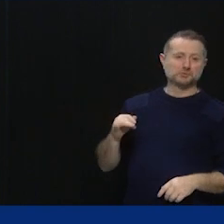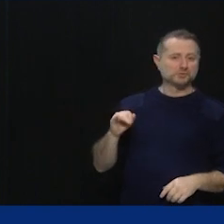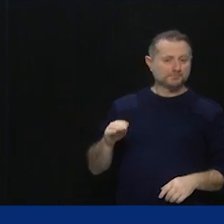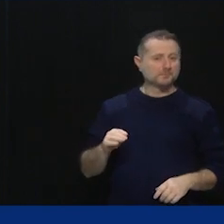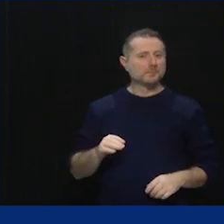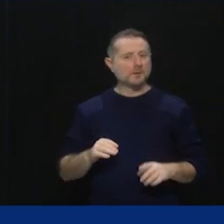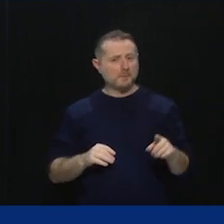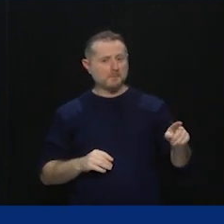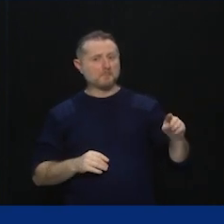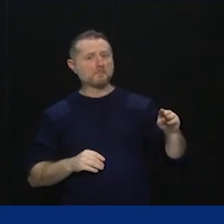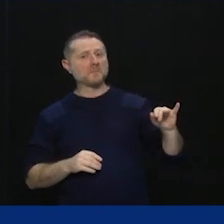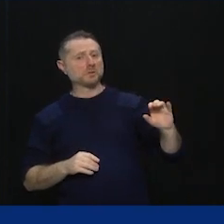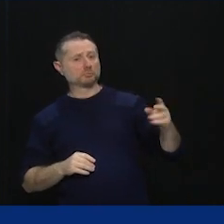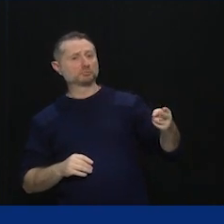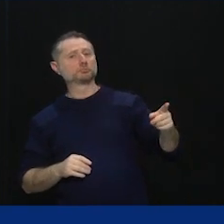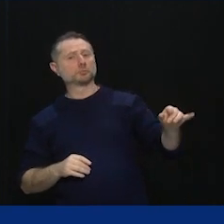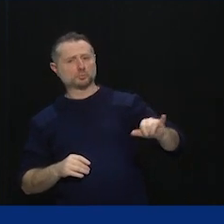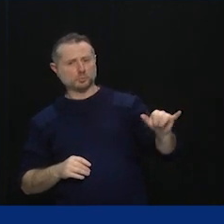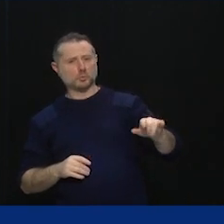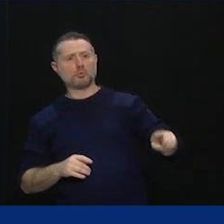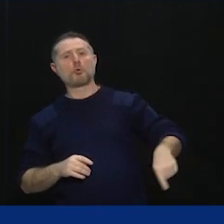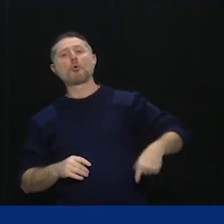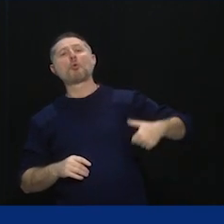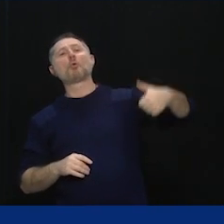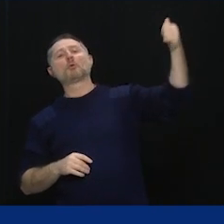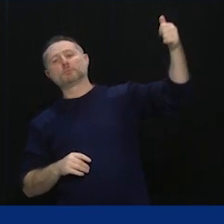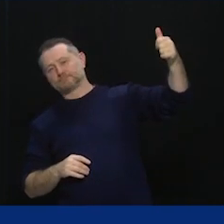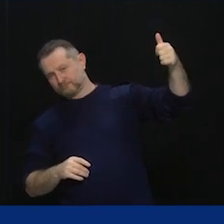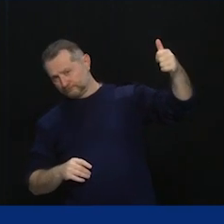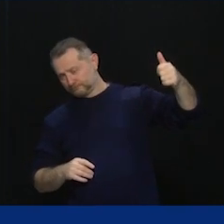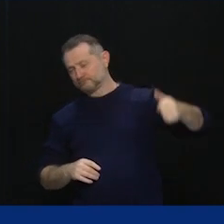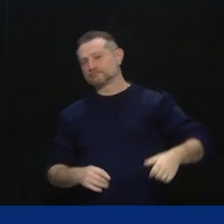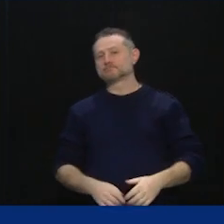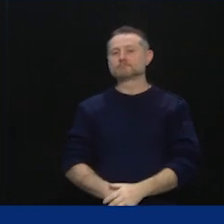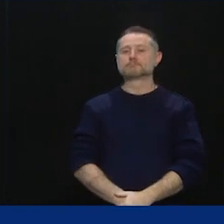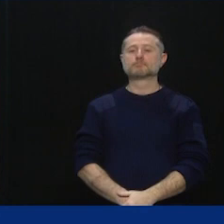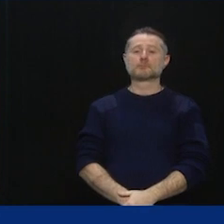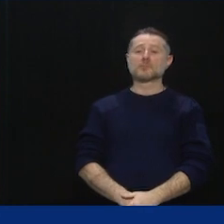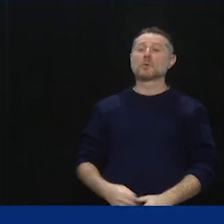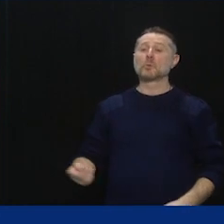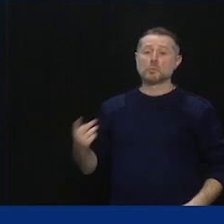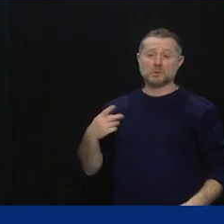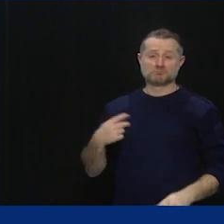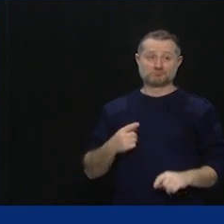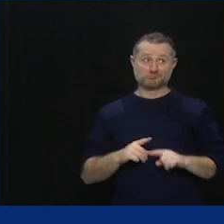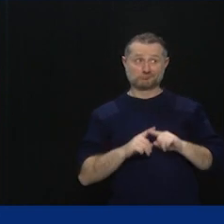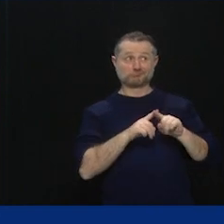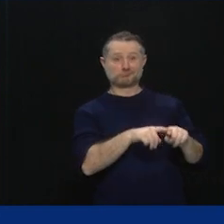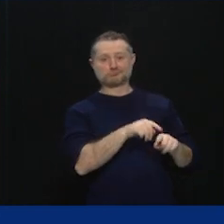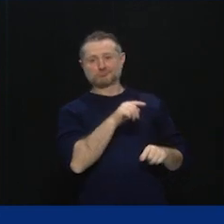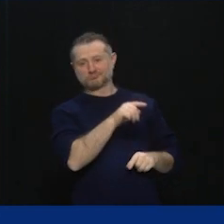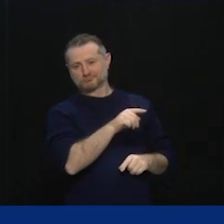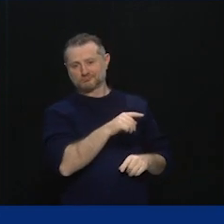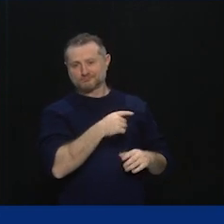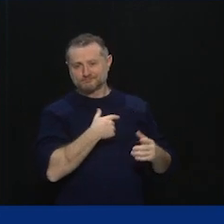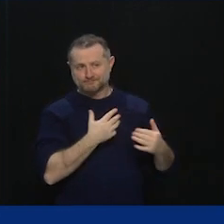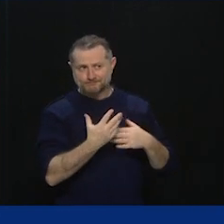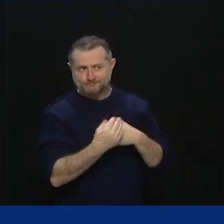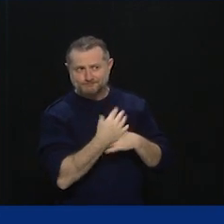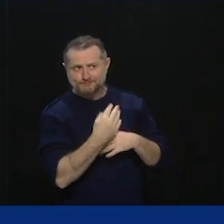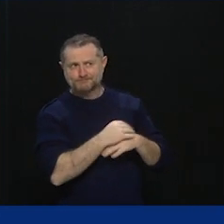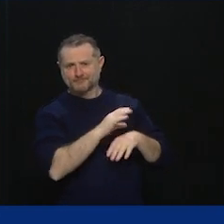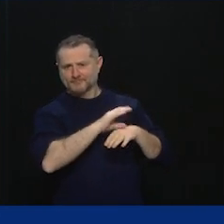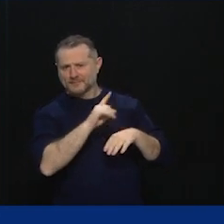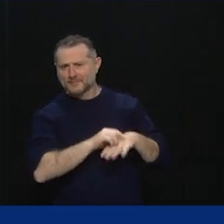Mitch is someone that we rely on as a confidant, as somebody that we can go to as a close advisor. Mitch has been key